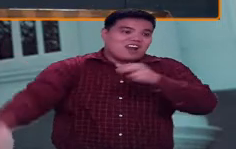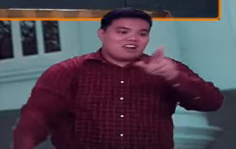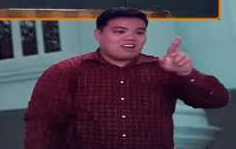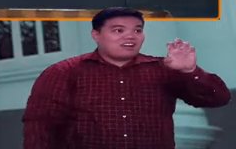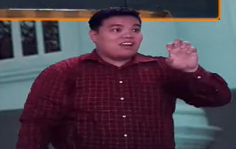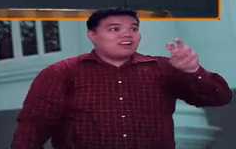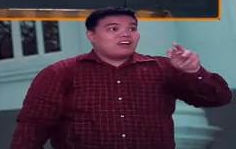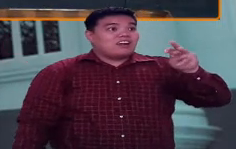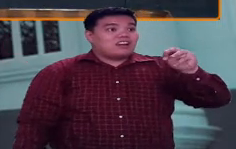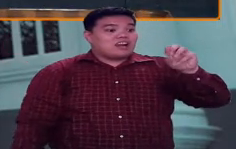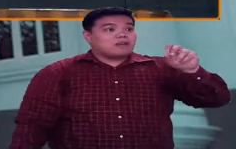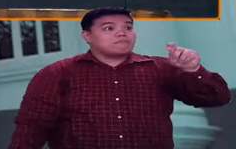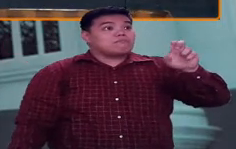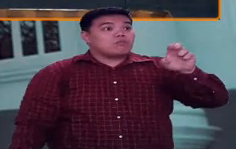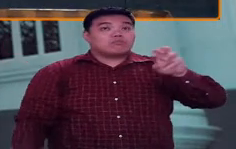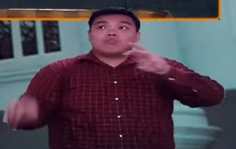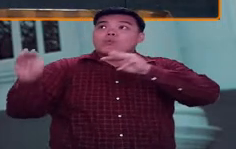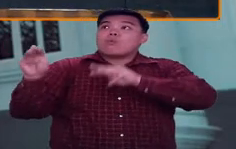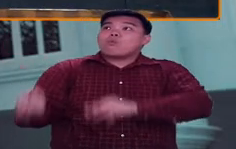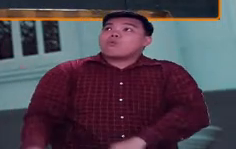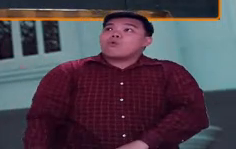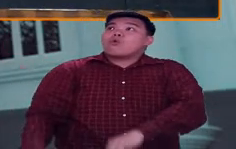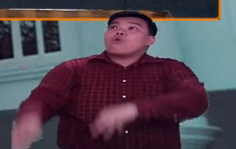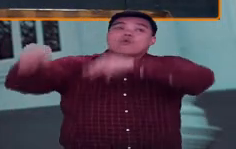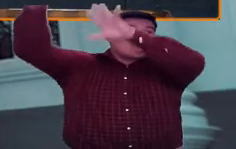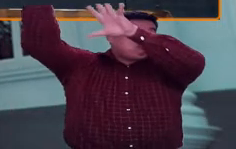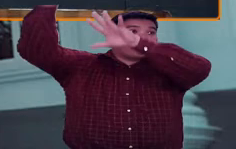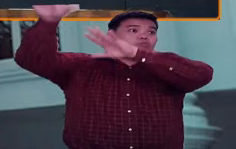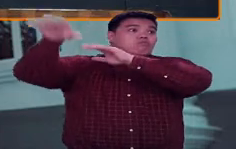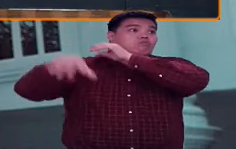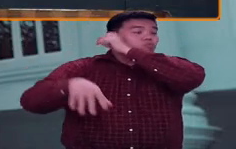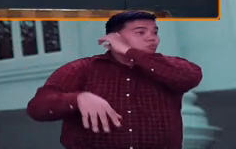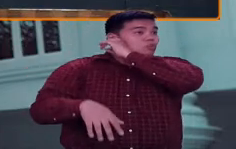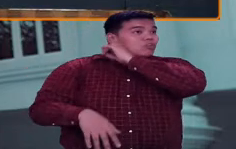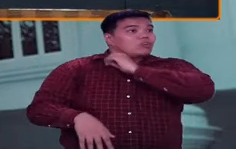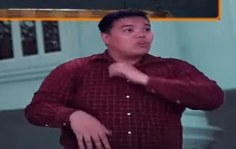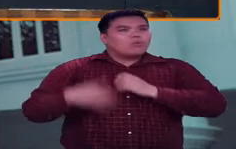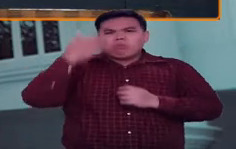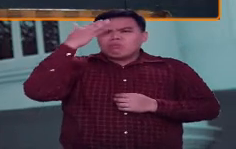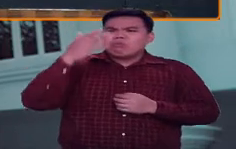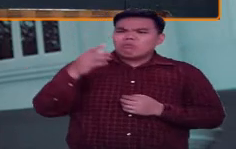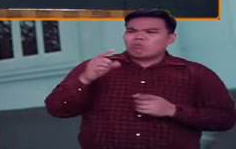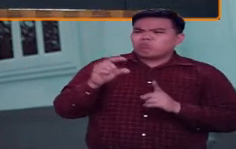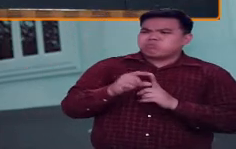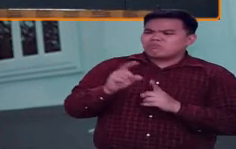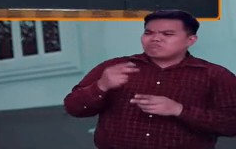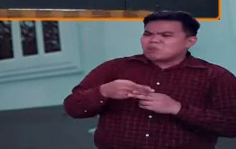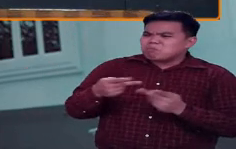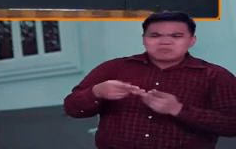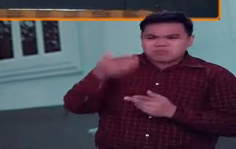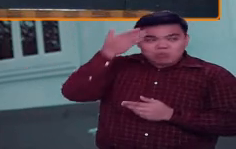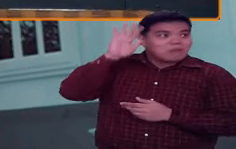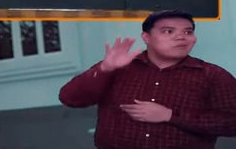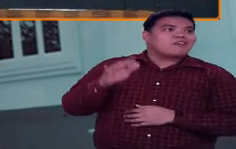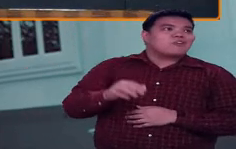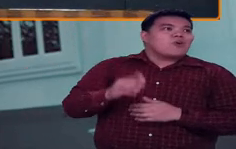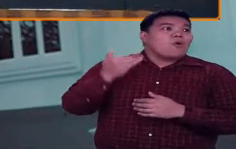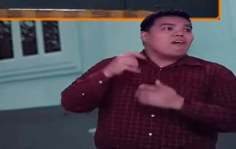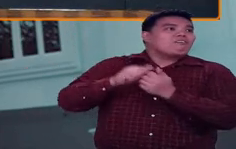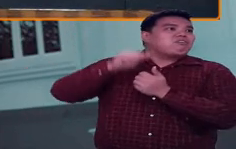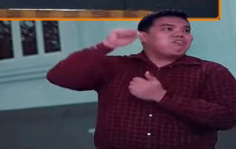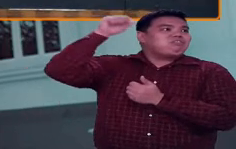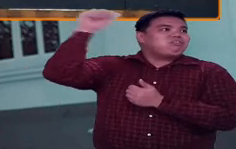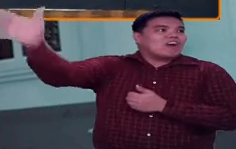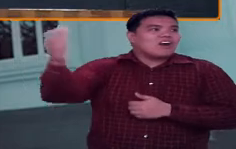where Arakaka is? That's why it's remote. Most people don't know about it. It's one of the numbers